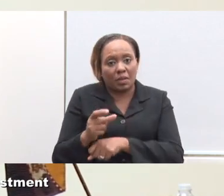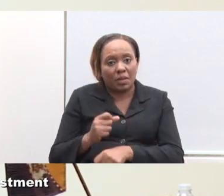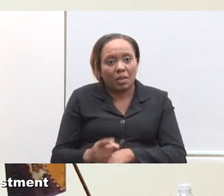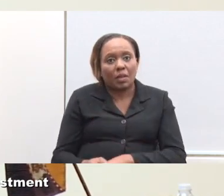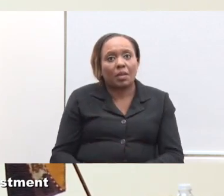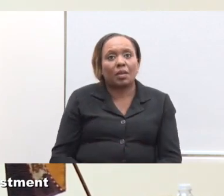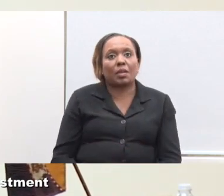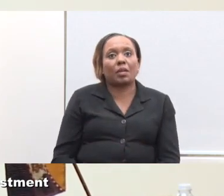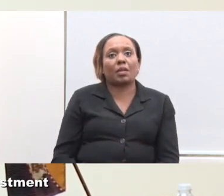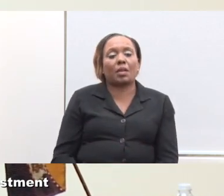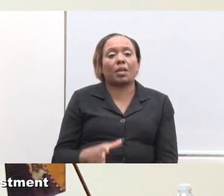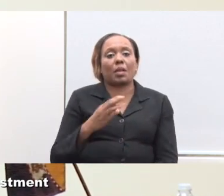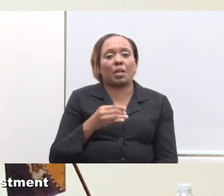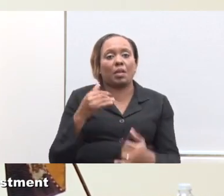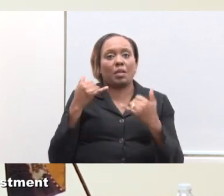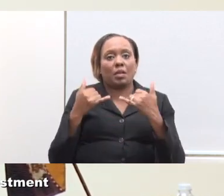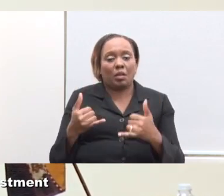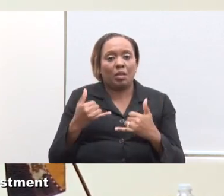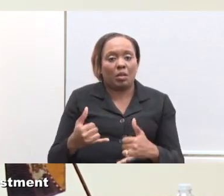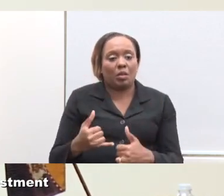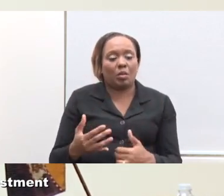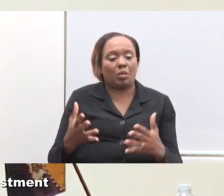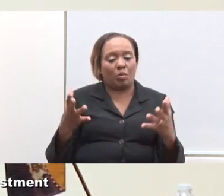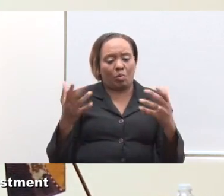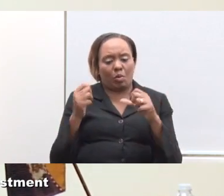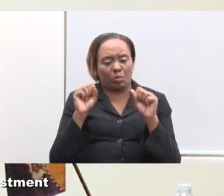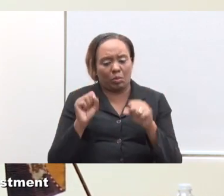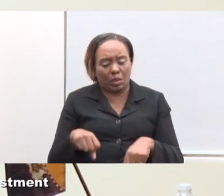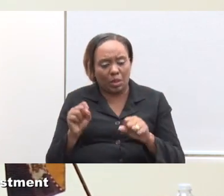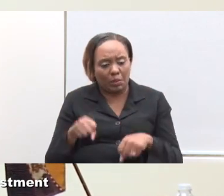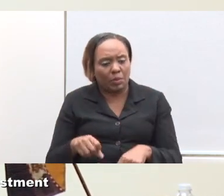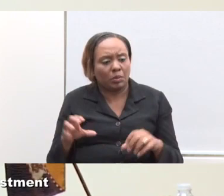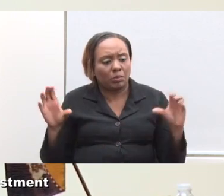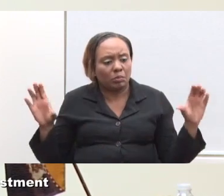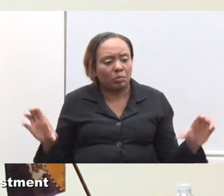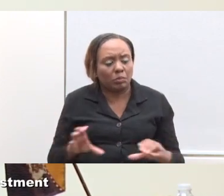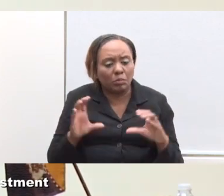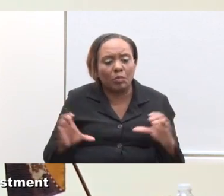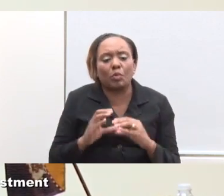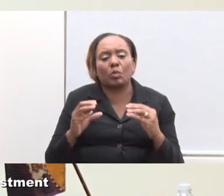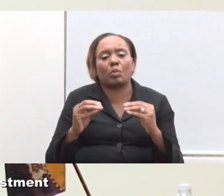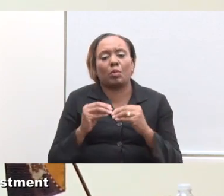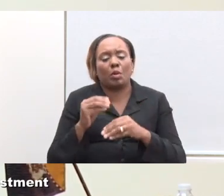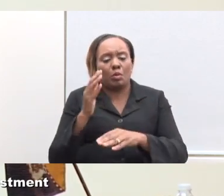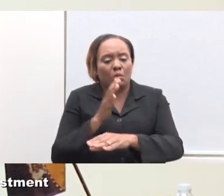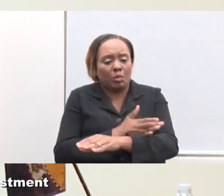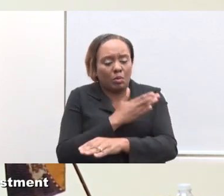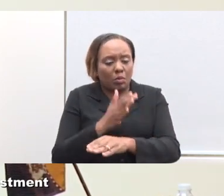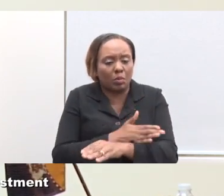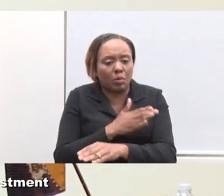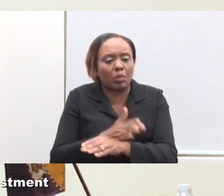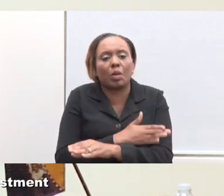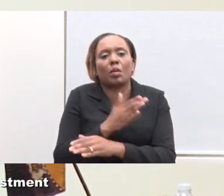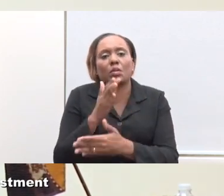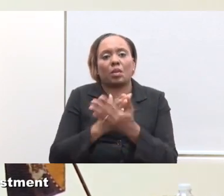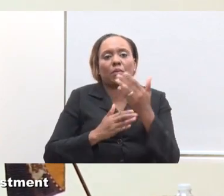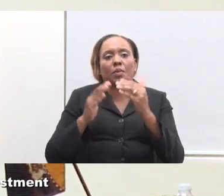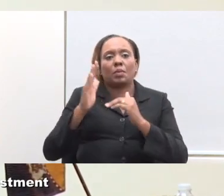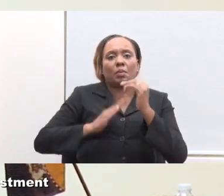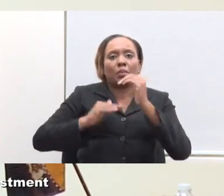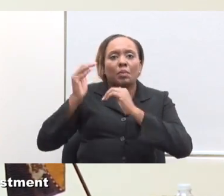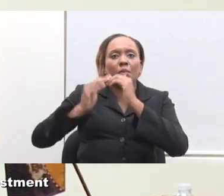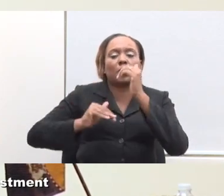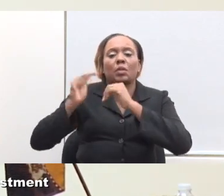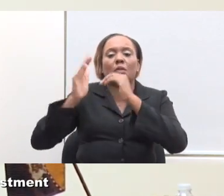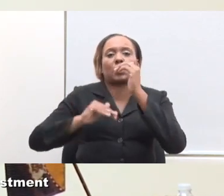have both indicated that they want to be able to do some rehabilitative work on some of these buildings. The